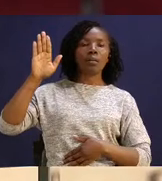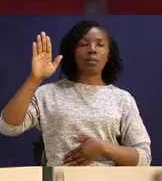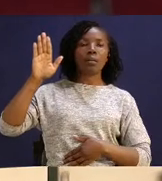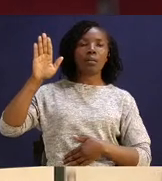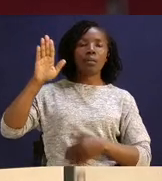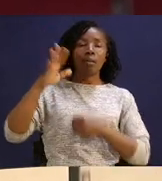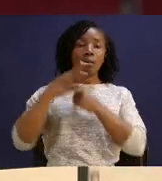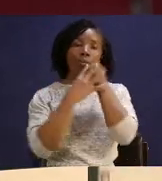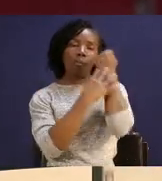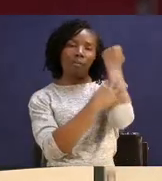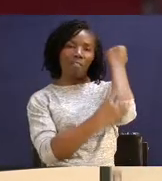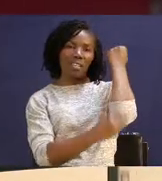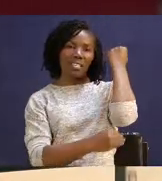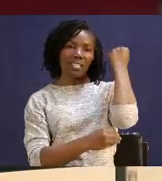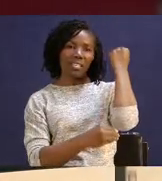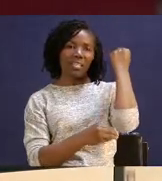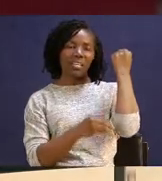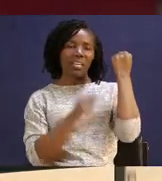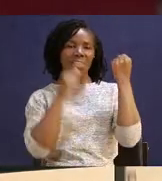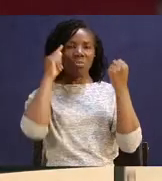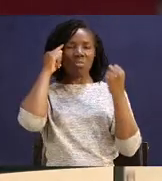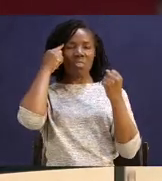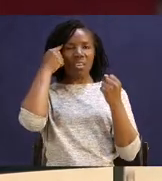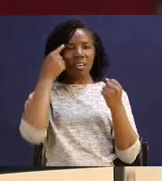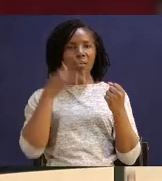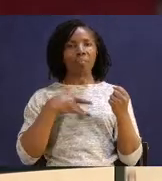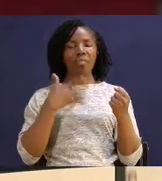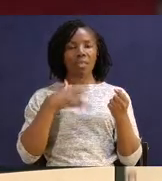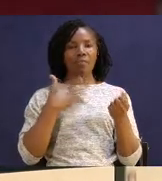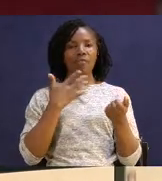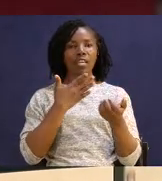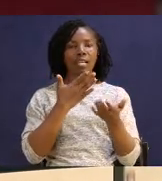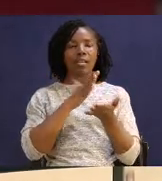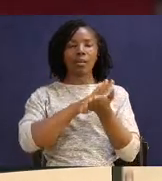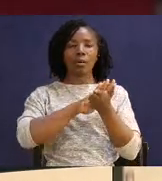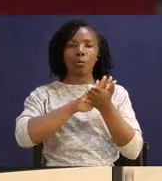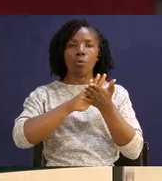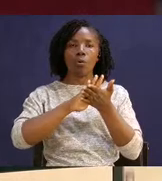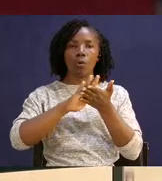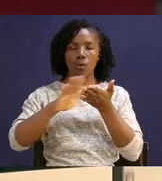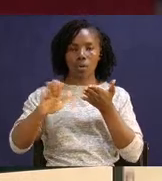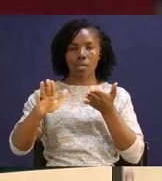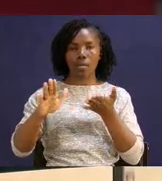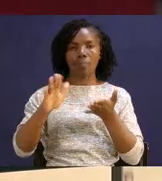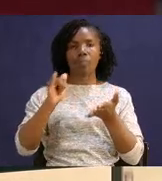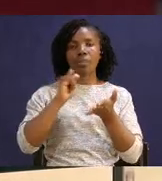and it makes them feel holy that they have taken a vow of poverty.